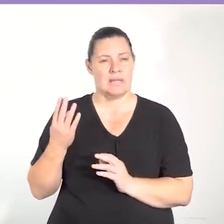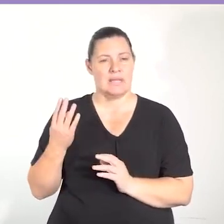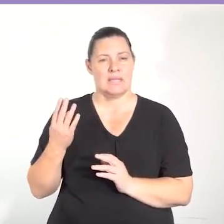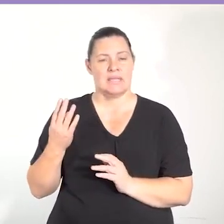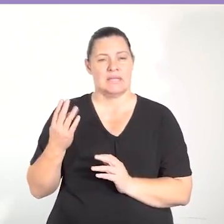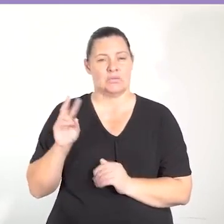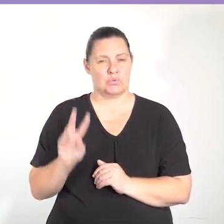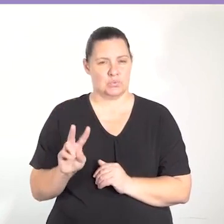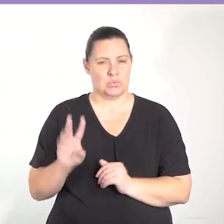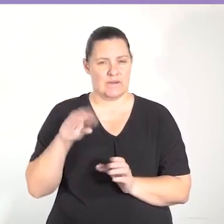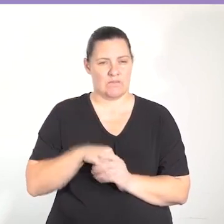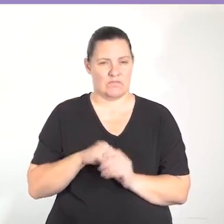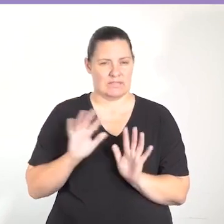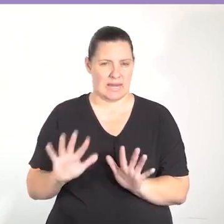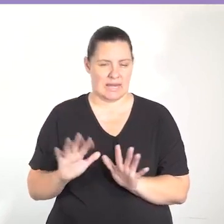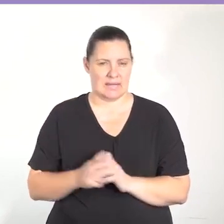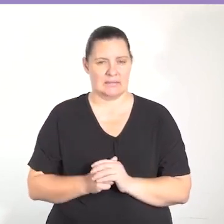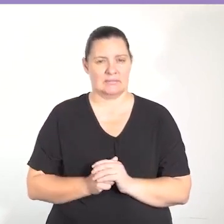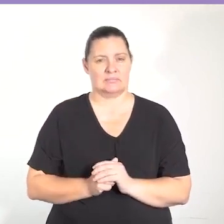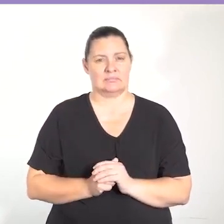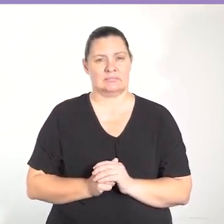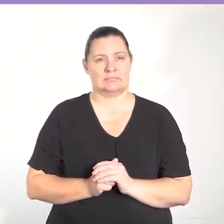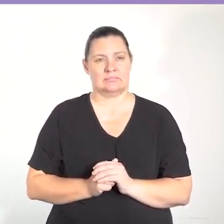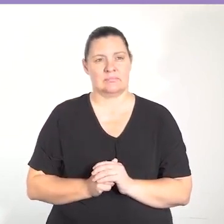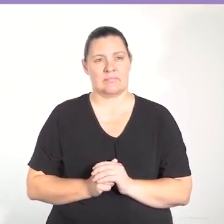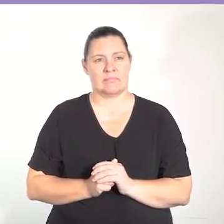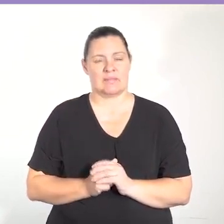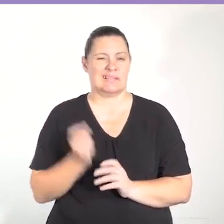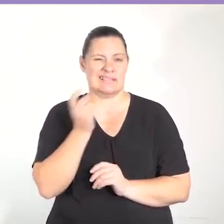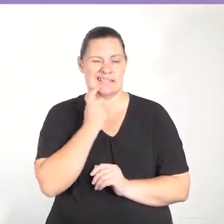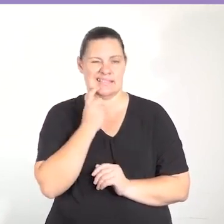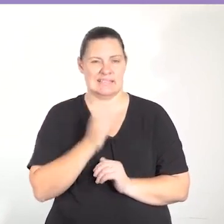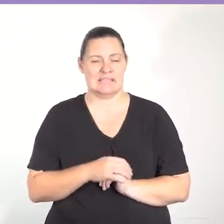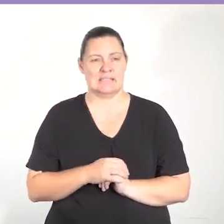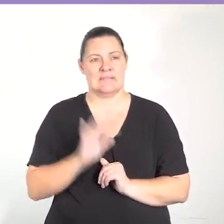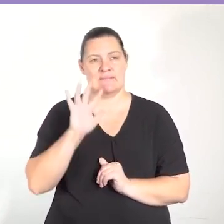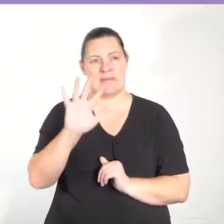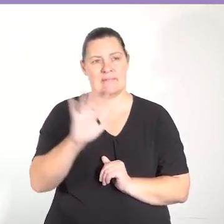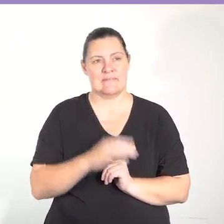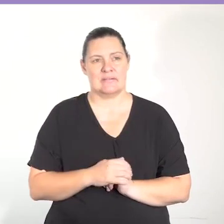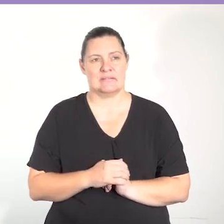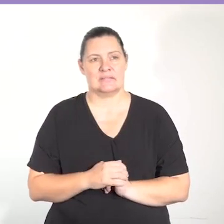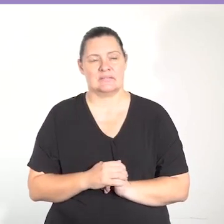find how many groups of 2 are in 10. So that one is an easy one.